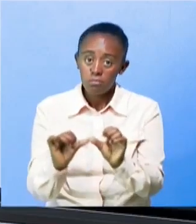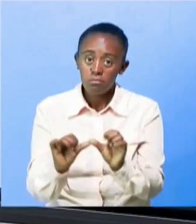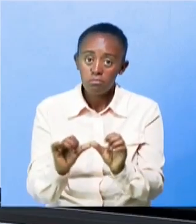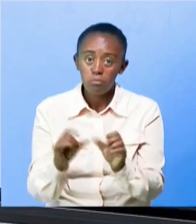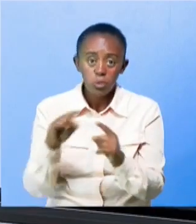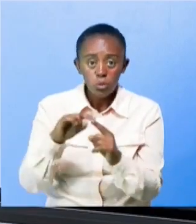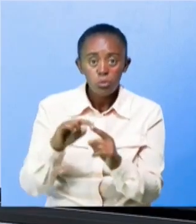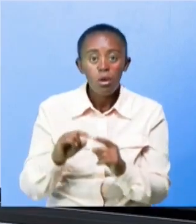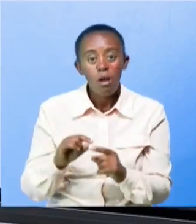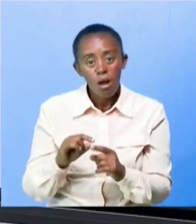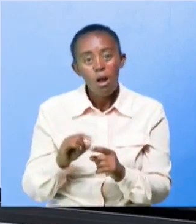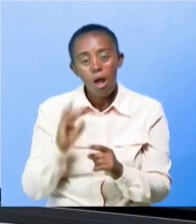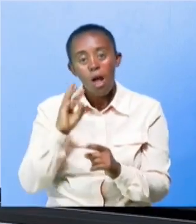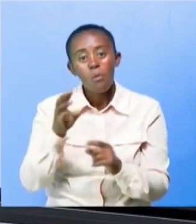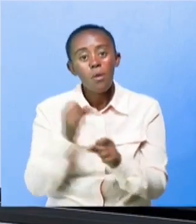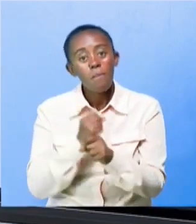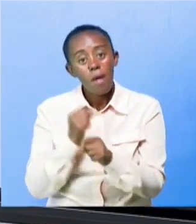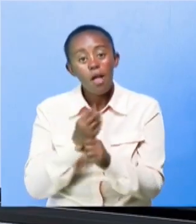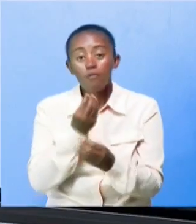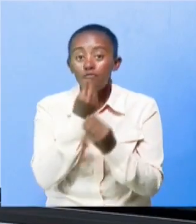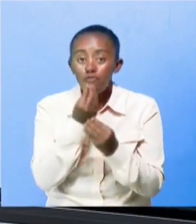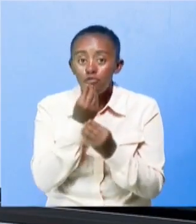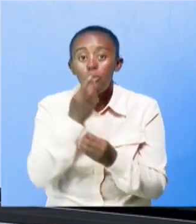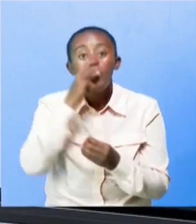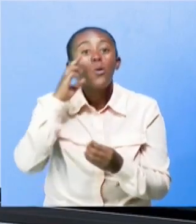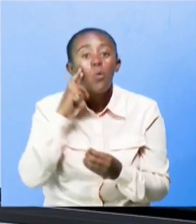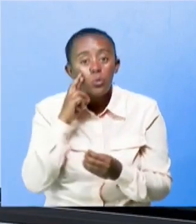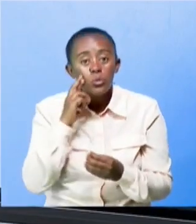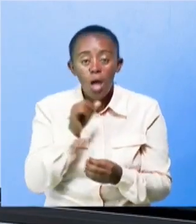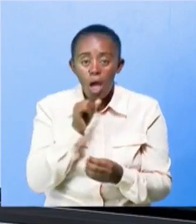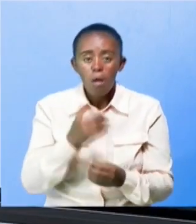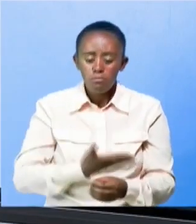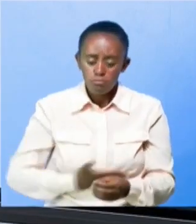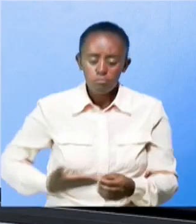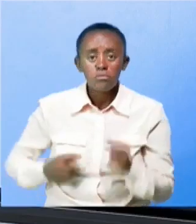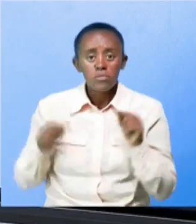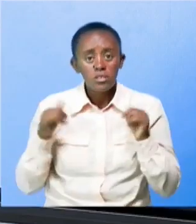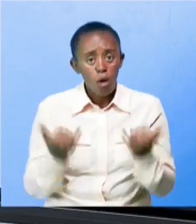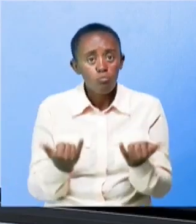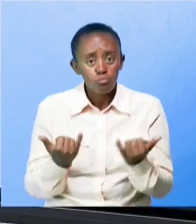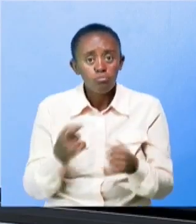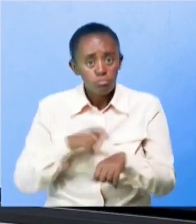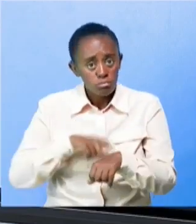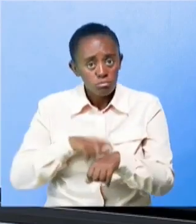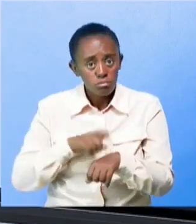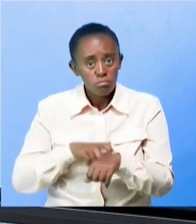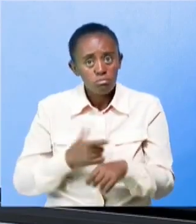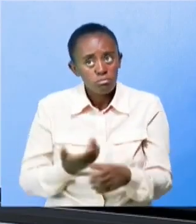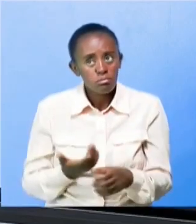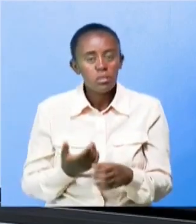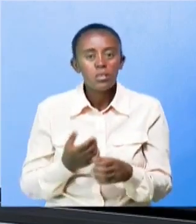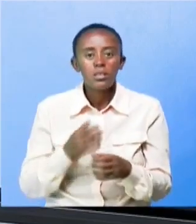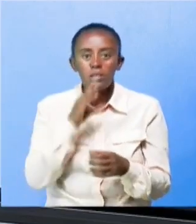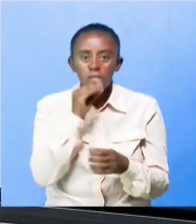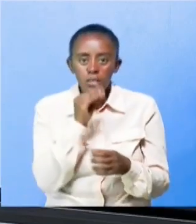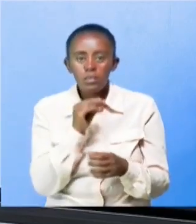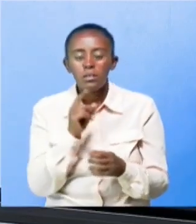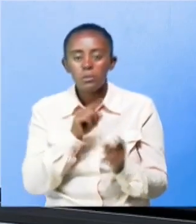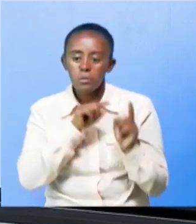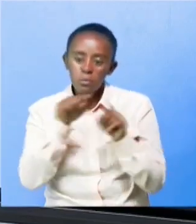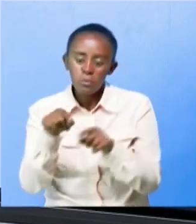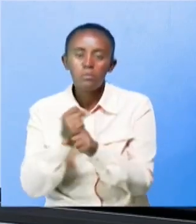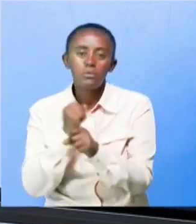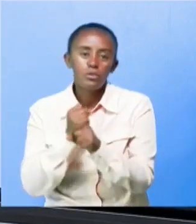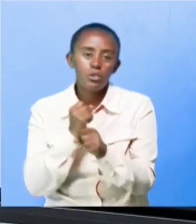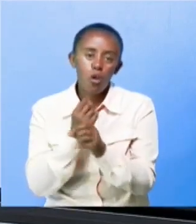say I will make food. Because I am hungry at this moment, at the moment of speaking, then I will go on to